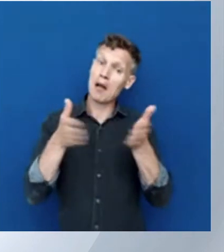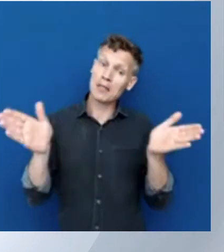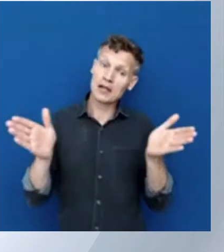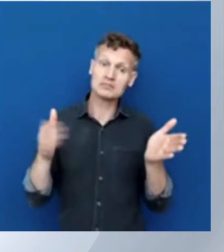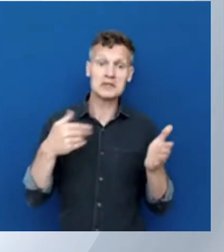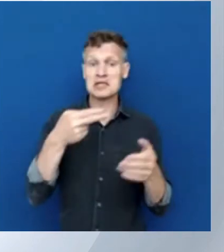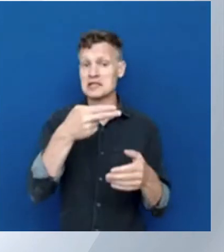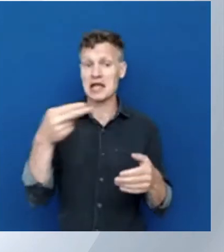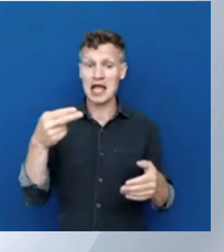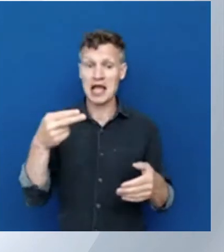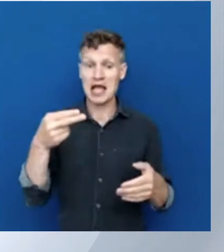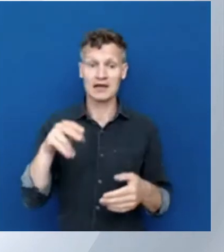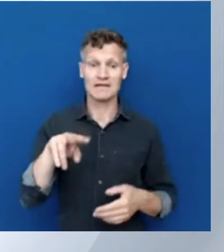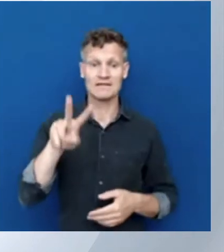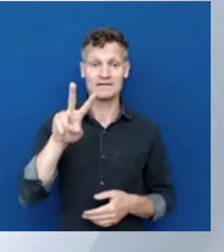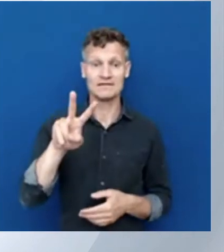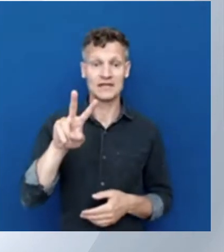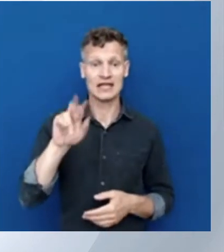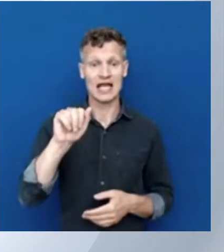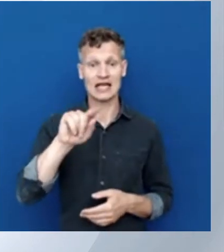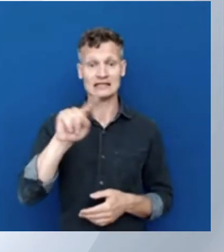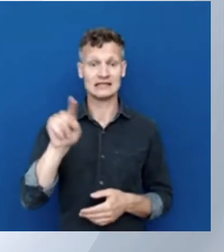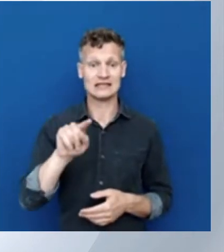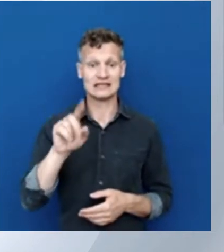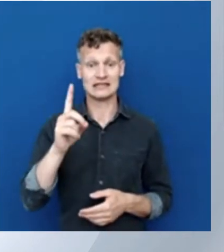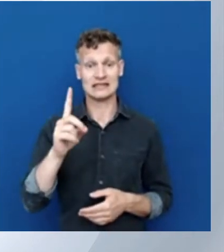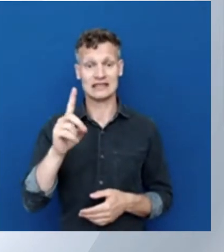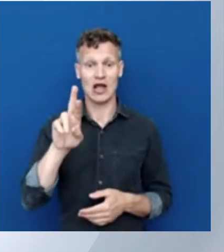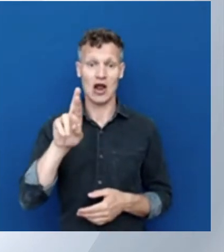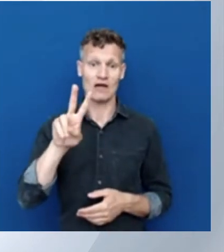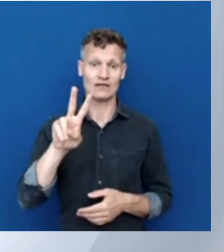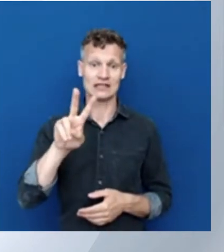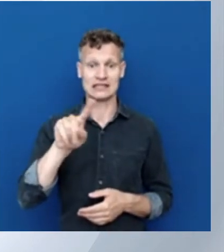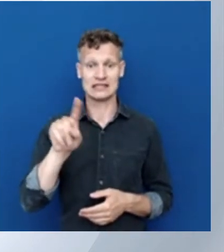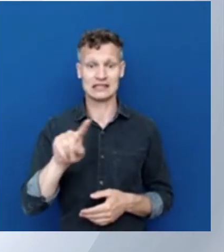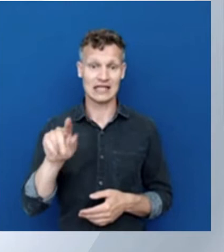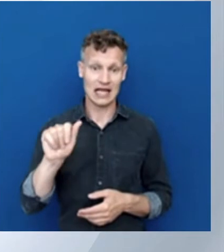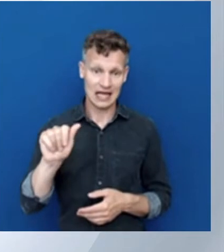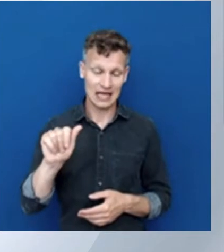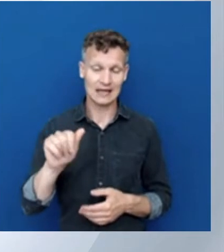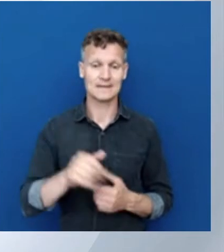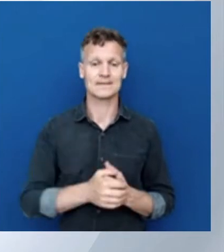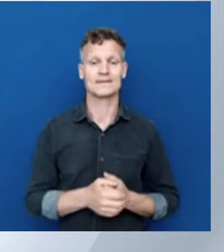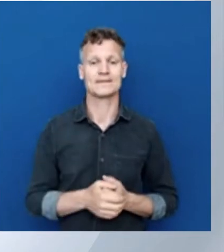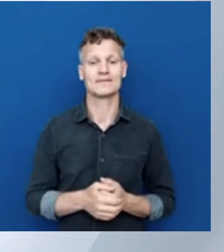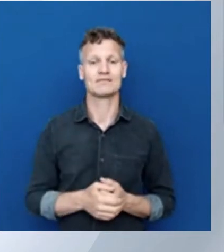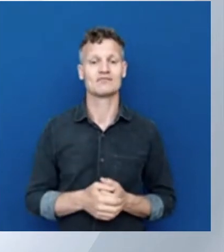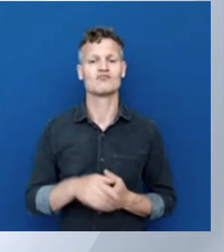VACD-RPZA. I'm going to use Git as my version control, a basic work item, go create.